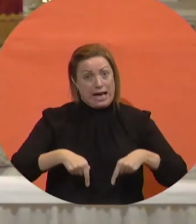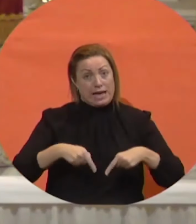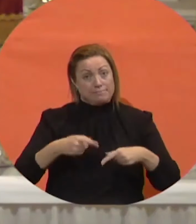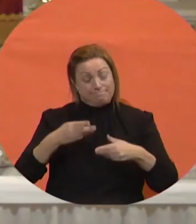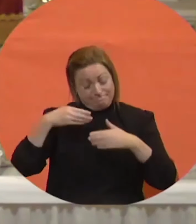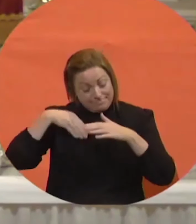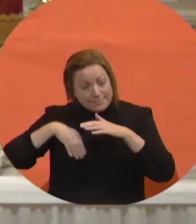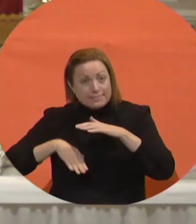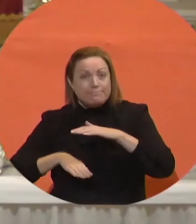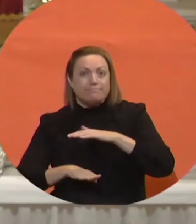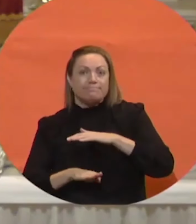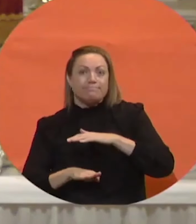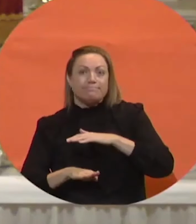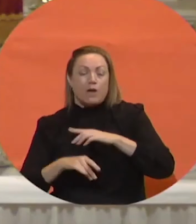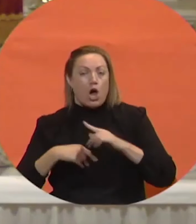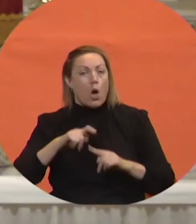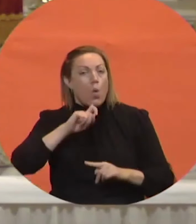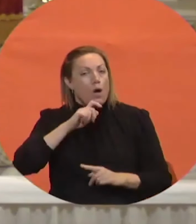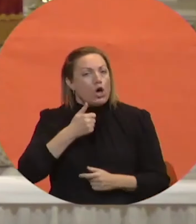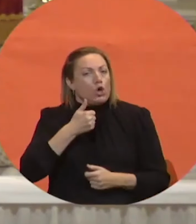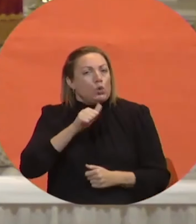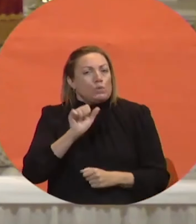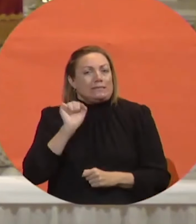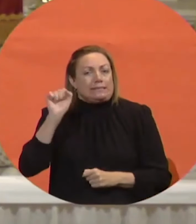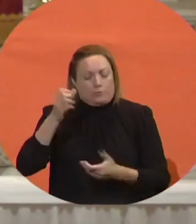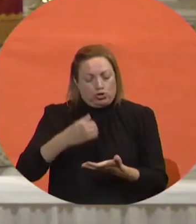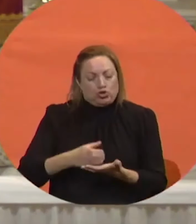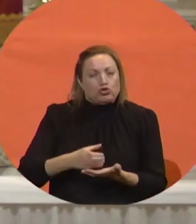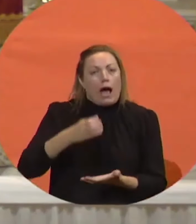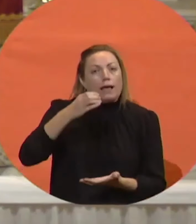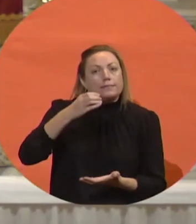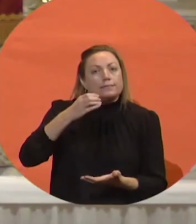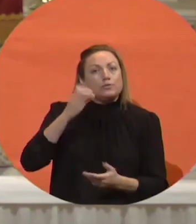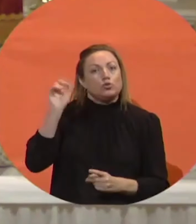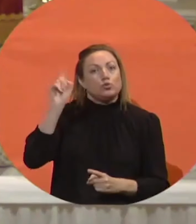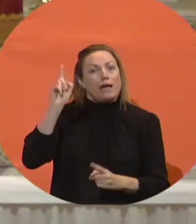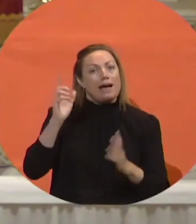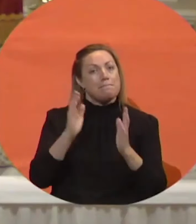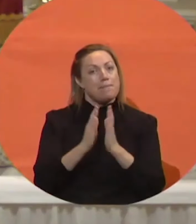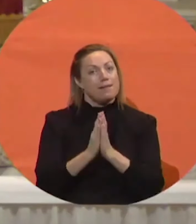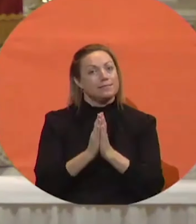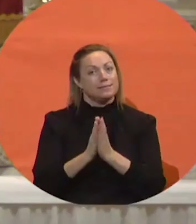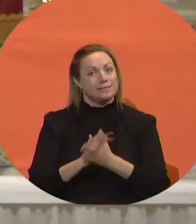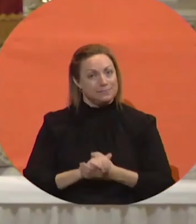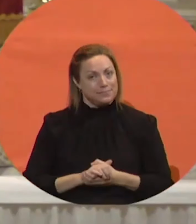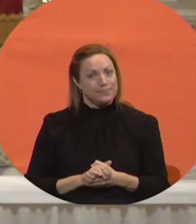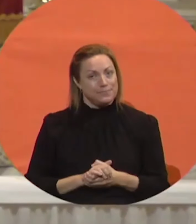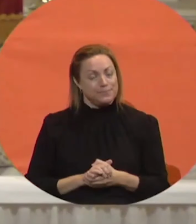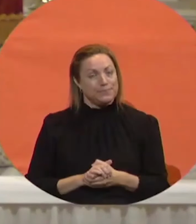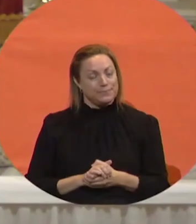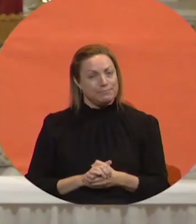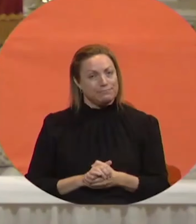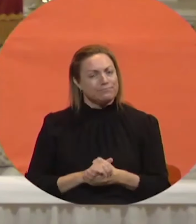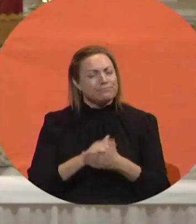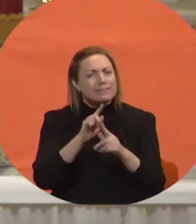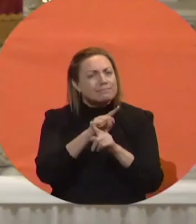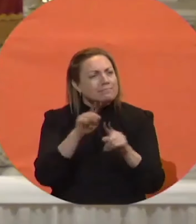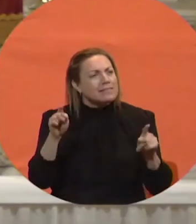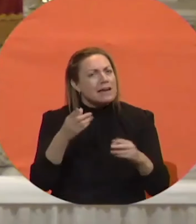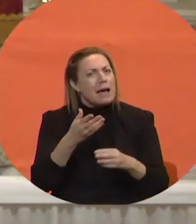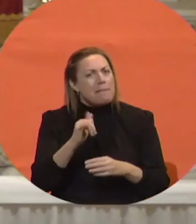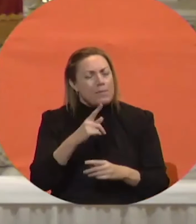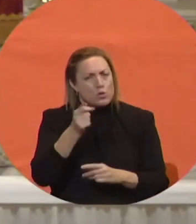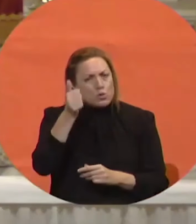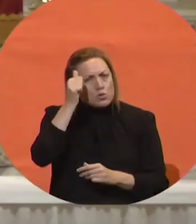and I'll use his chalice today. Some of you will know the 4th